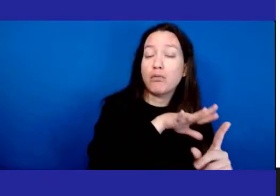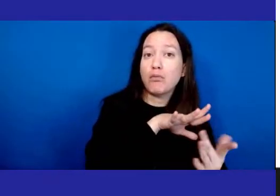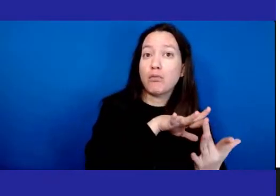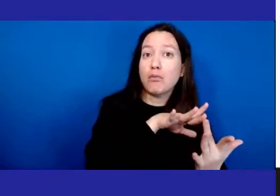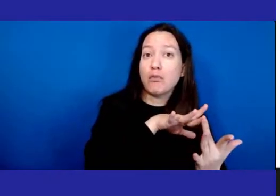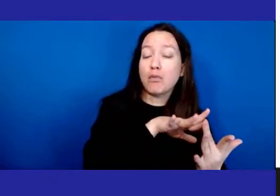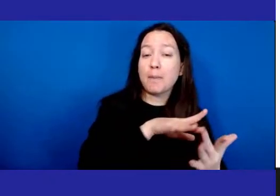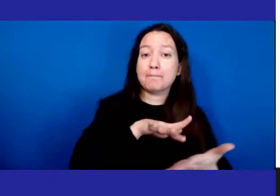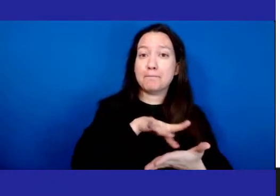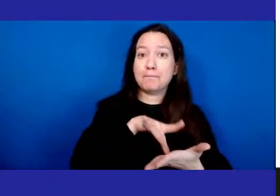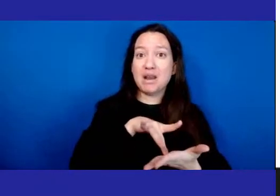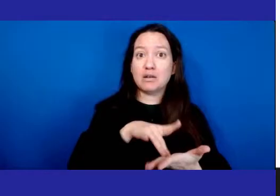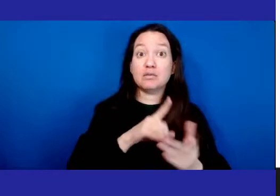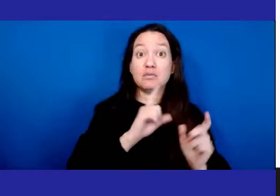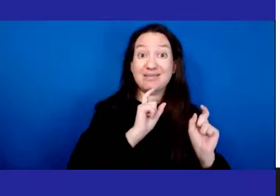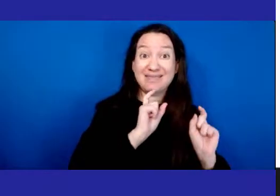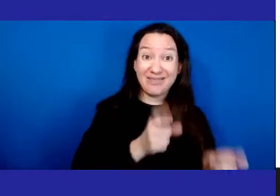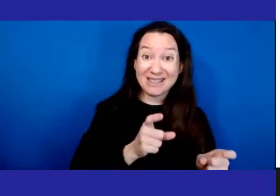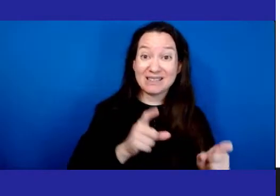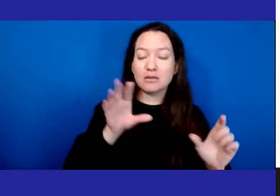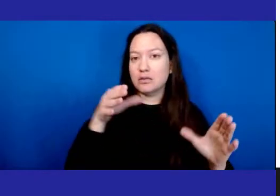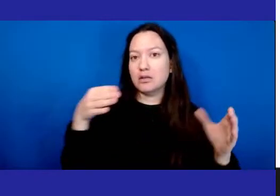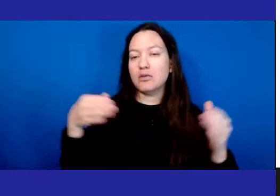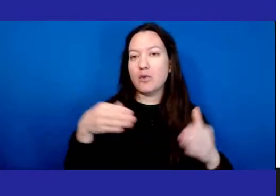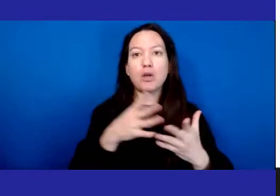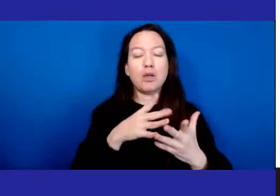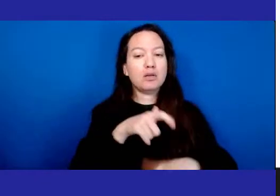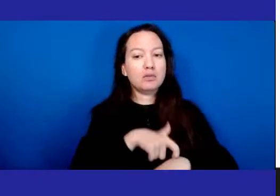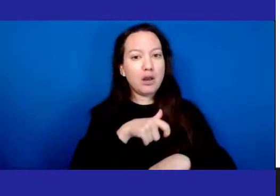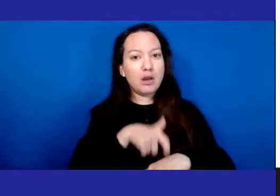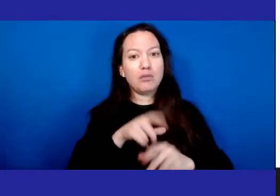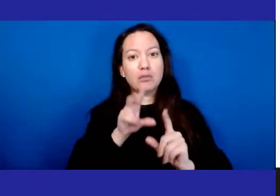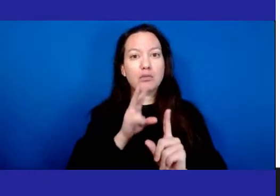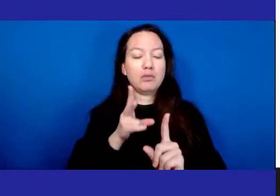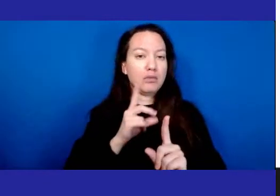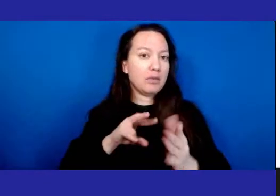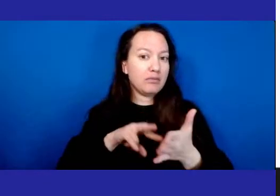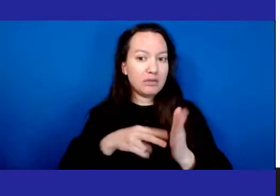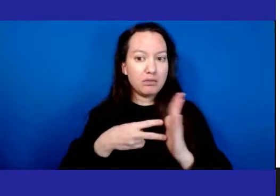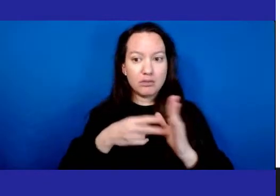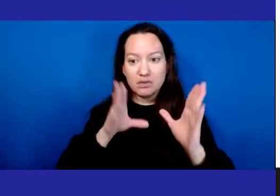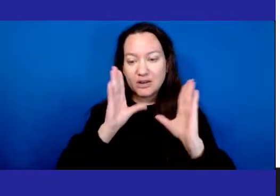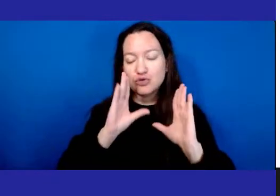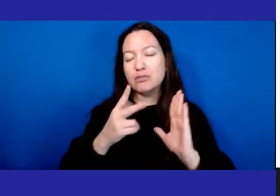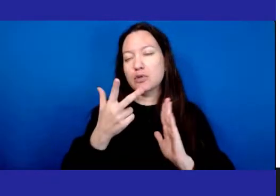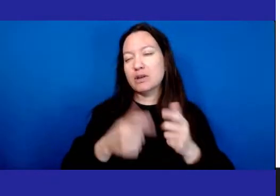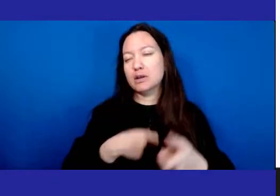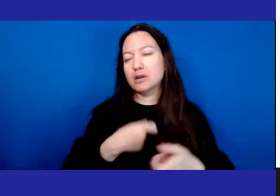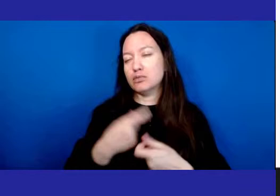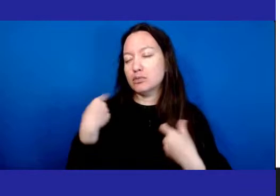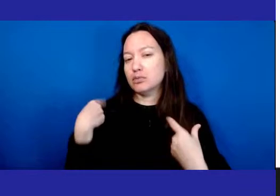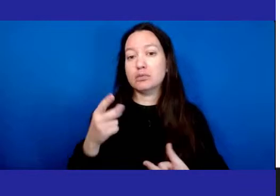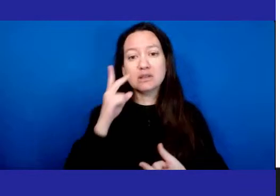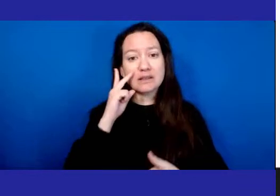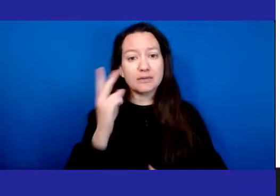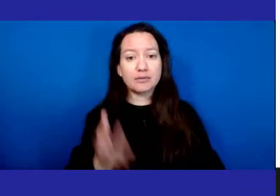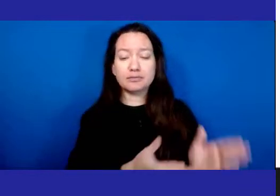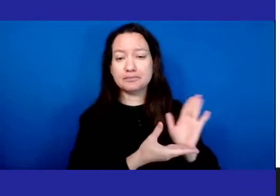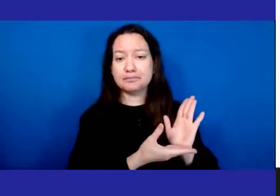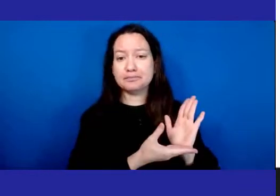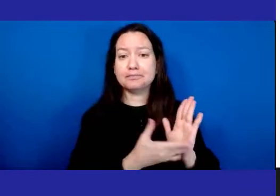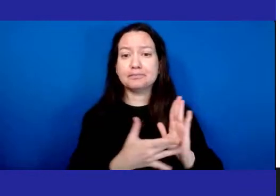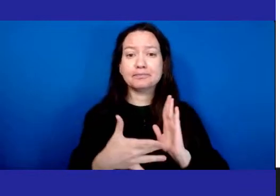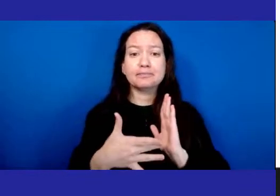medications are dispensed. And we've focused a lot of time and attention on that in the last 3 years. And you can see these technicians